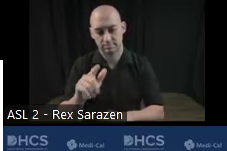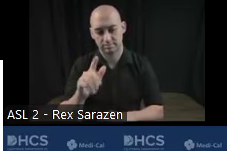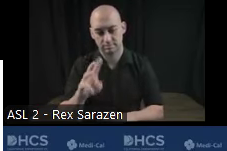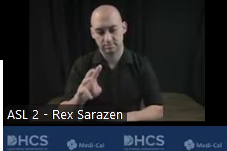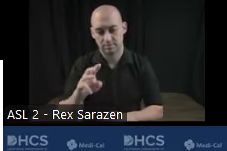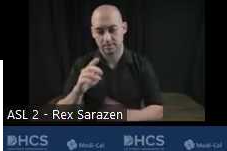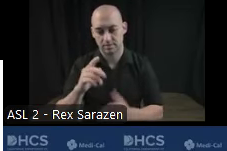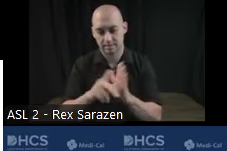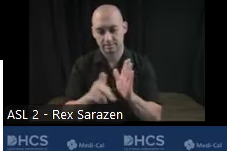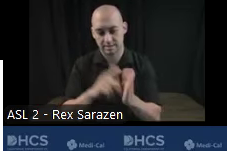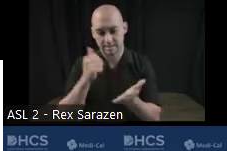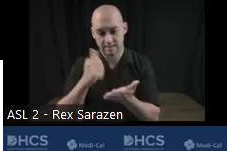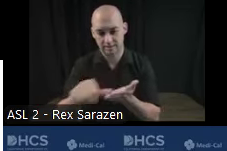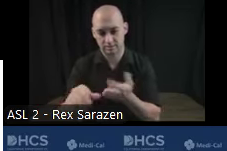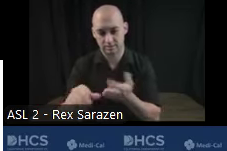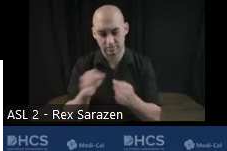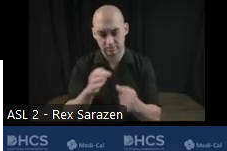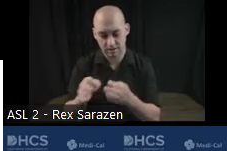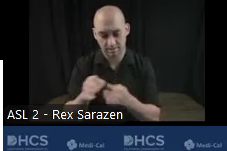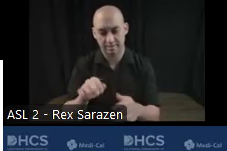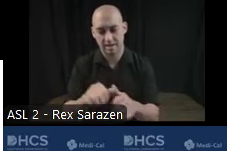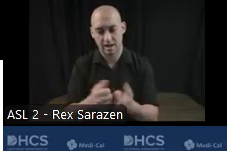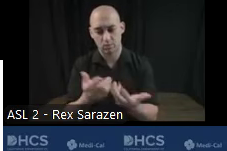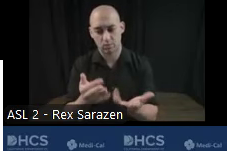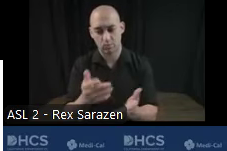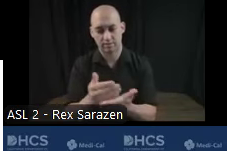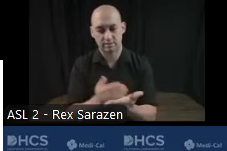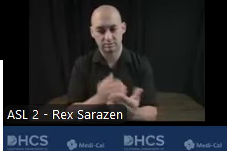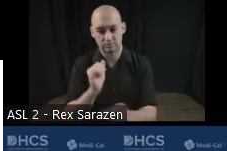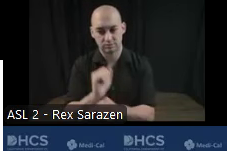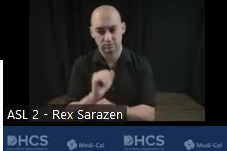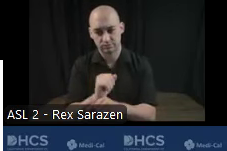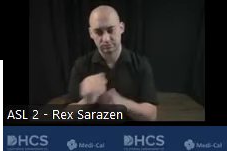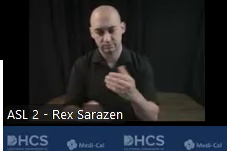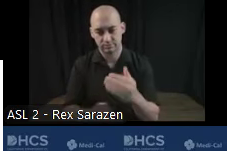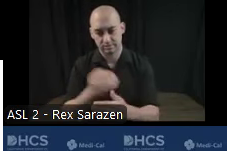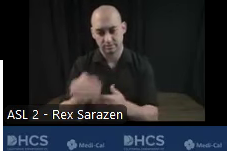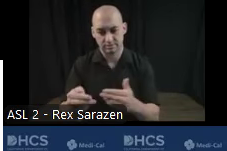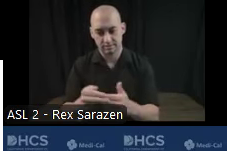describing the waitlist management. Next slide, please.